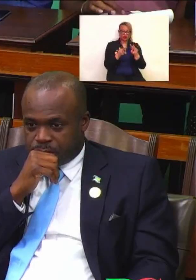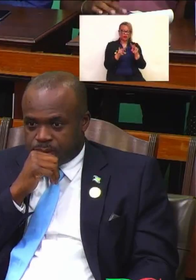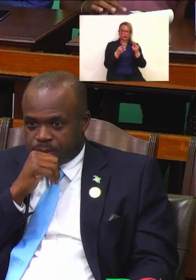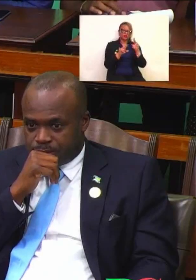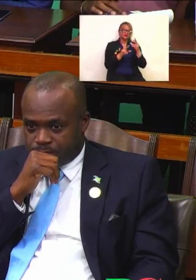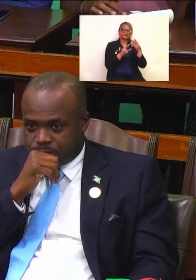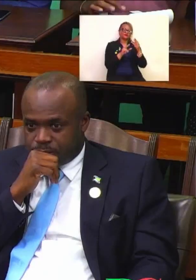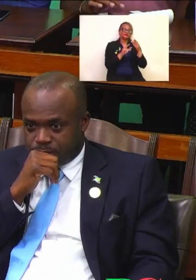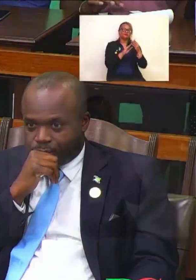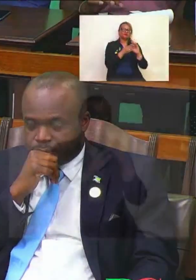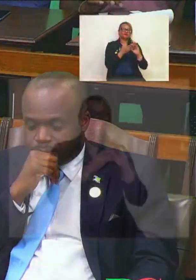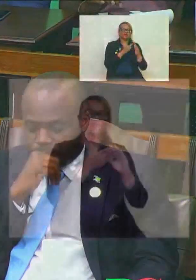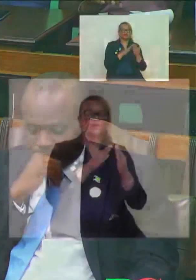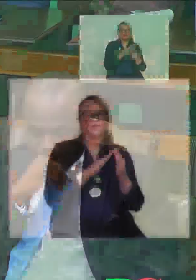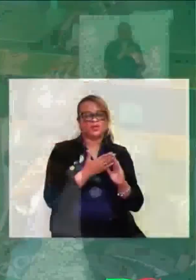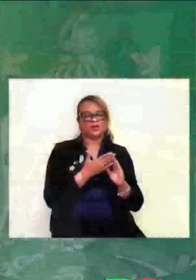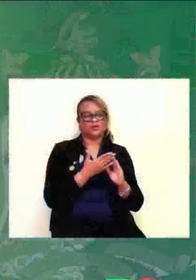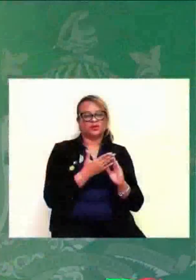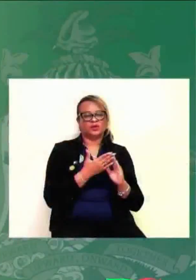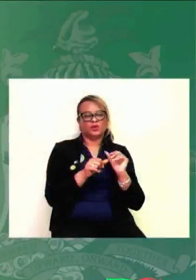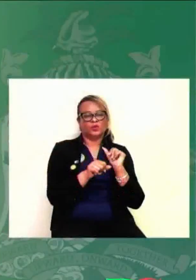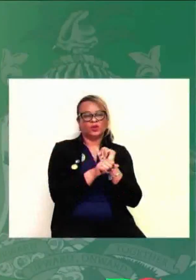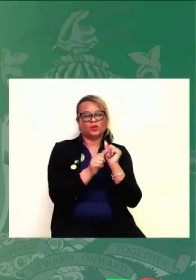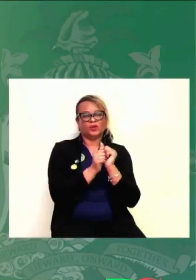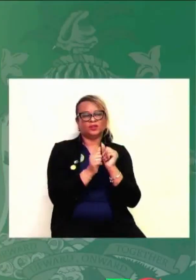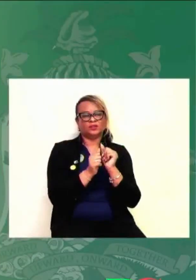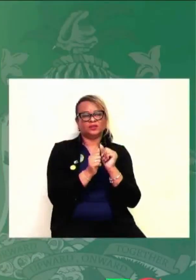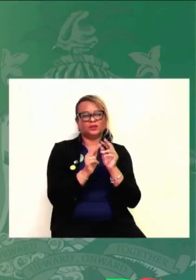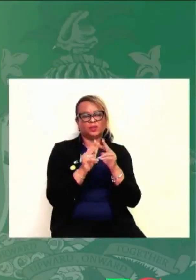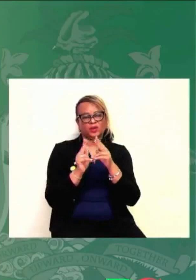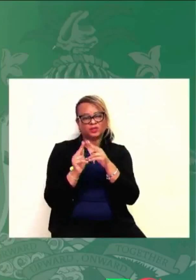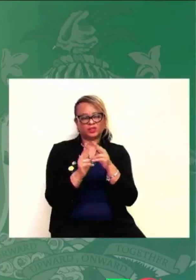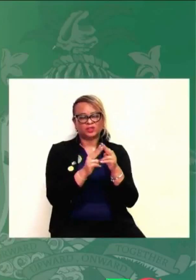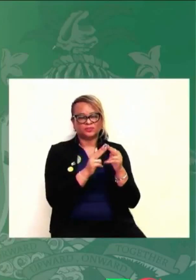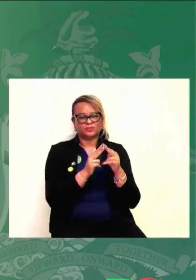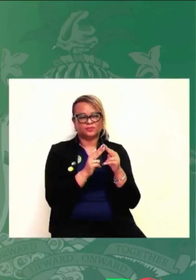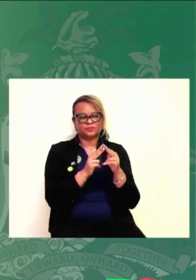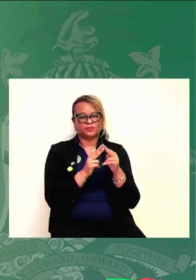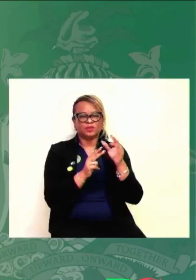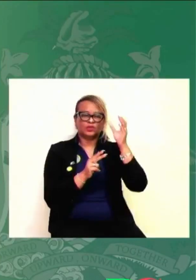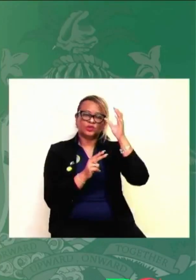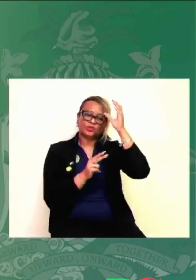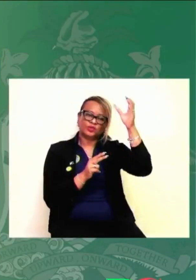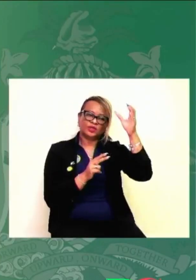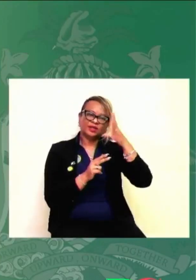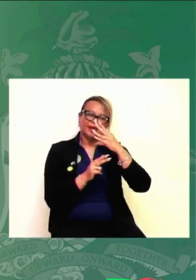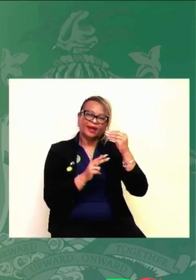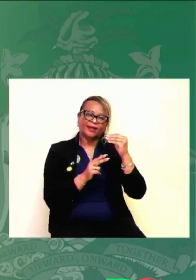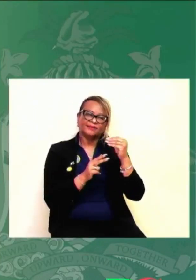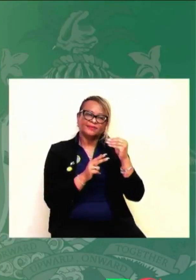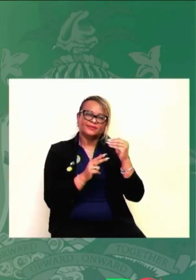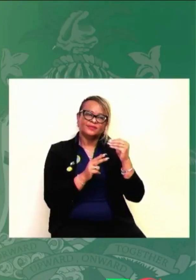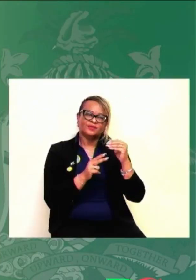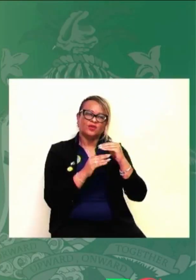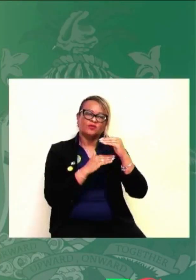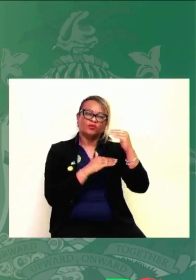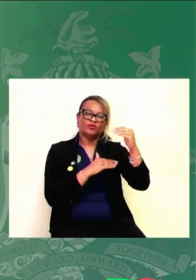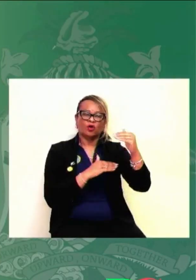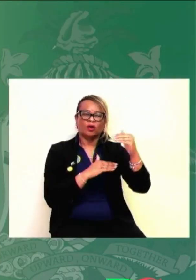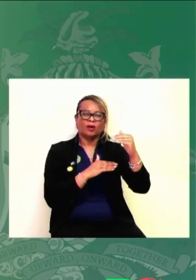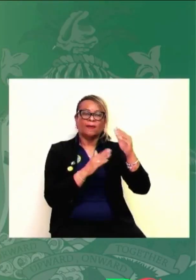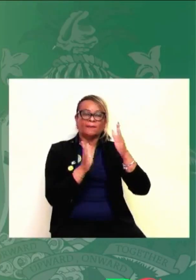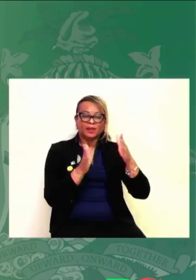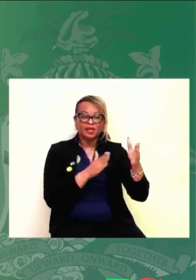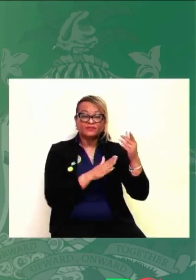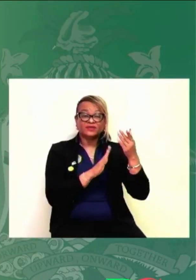We are working with the downtown Nassau partnership to create and to execute an overall plan for downtown.